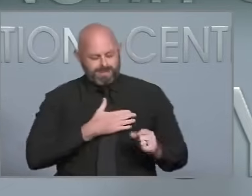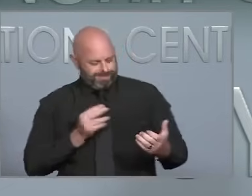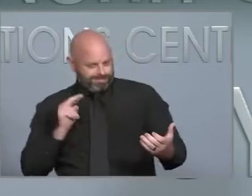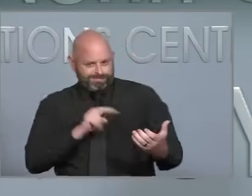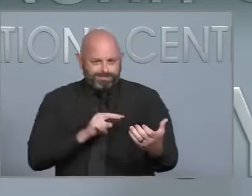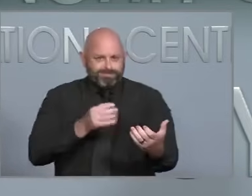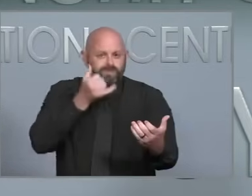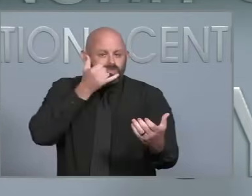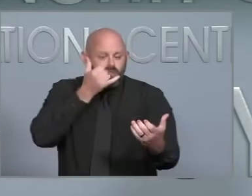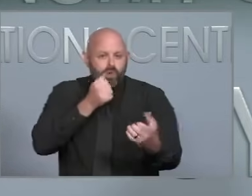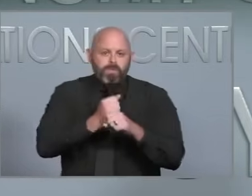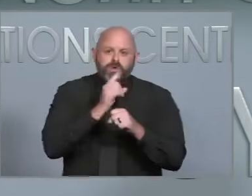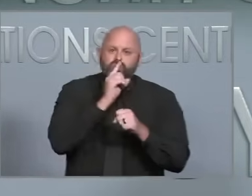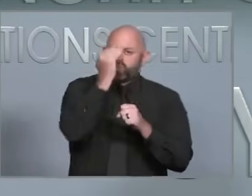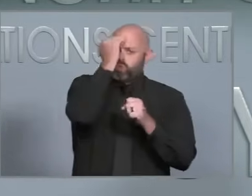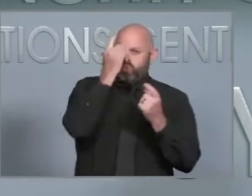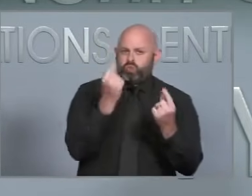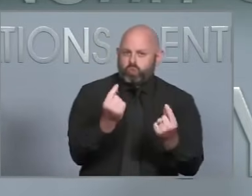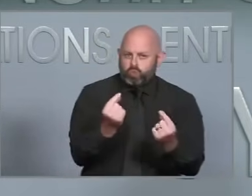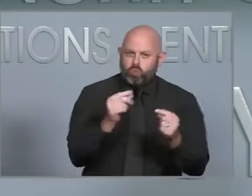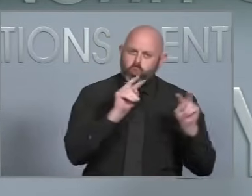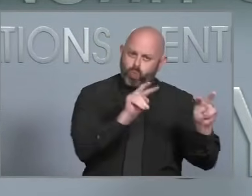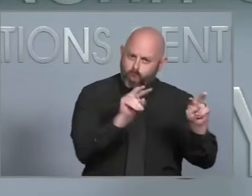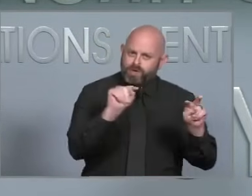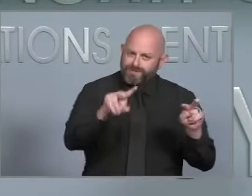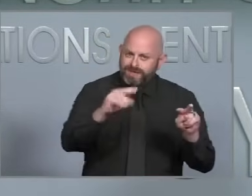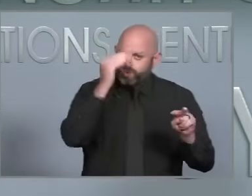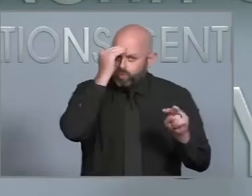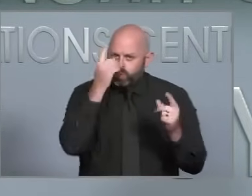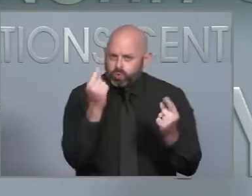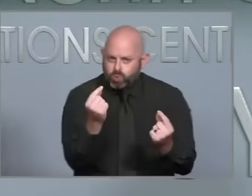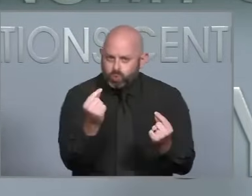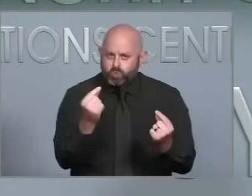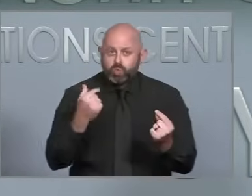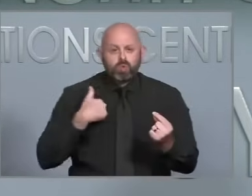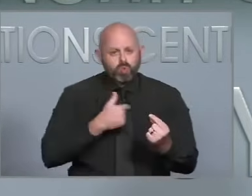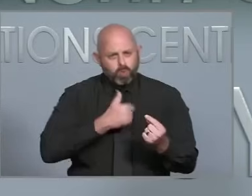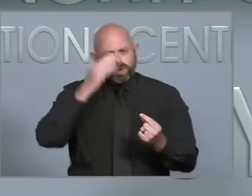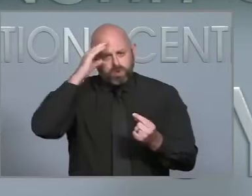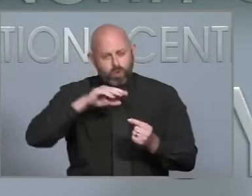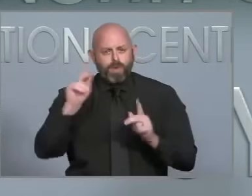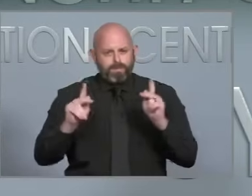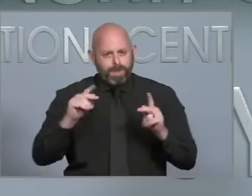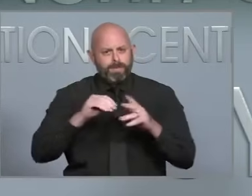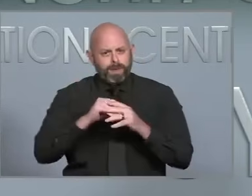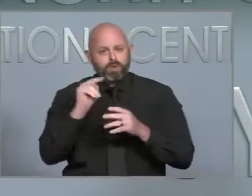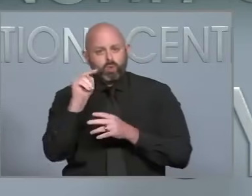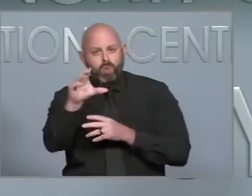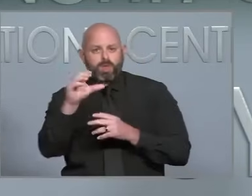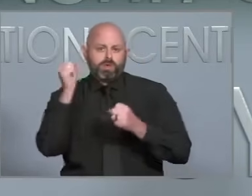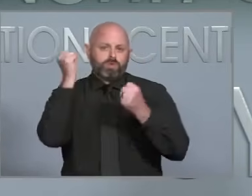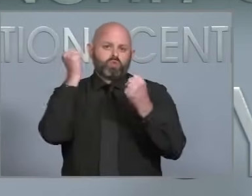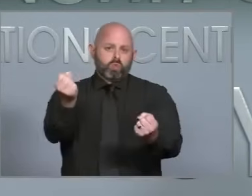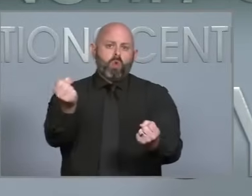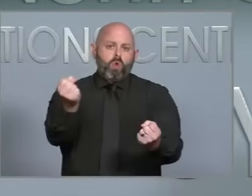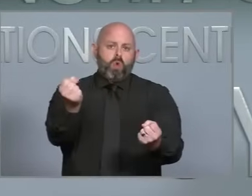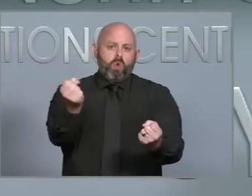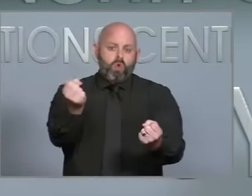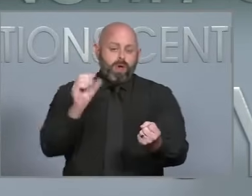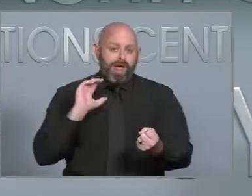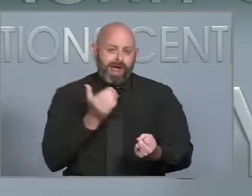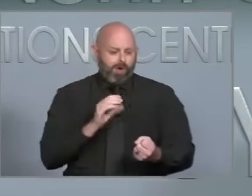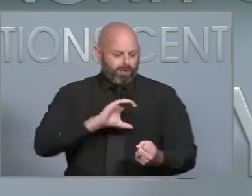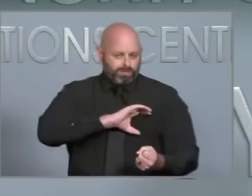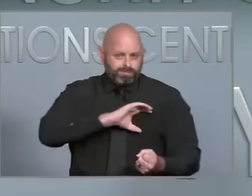yourself and your families. We know North Carolinians are strong, and our first responders are the best in